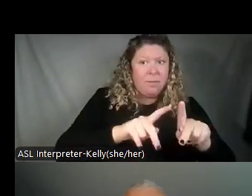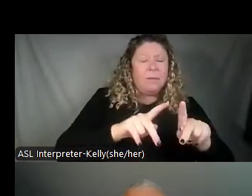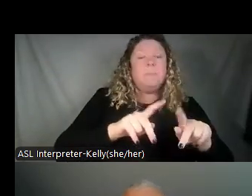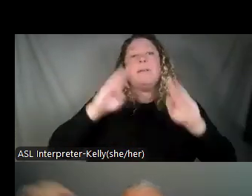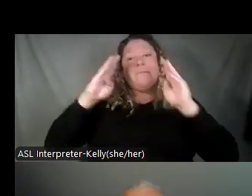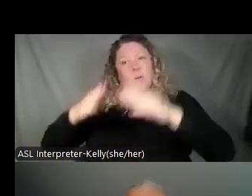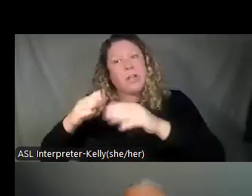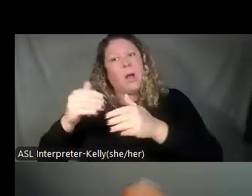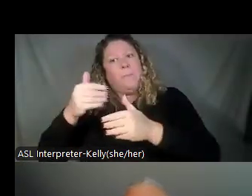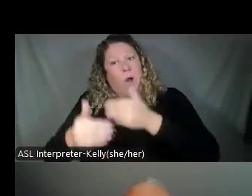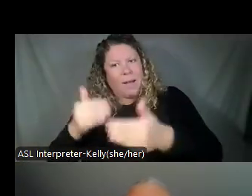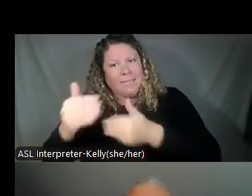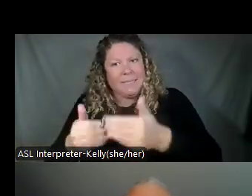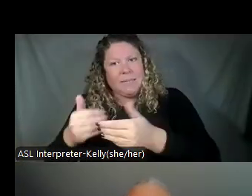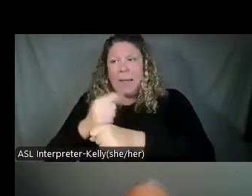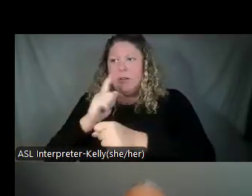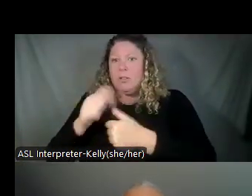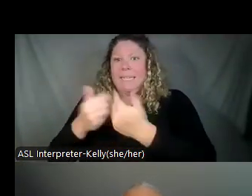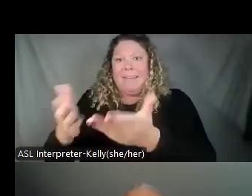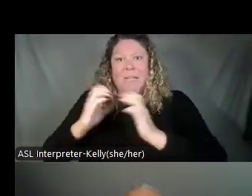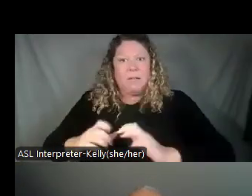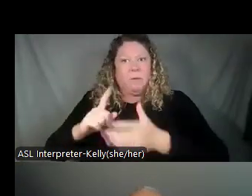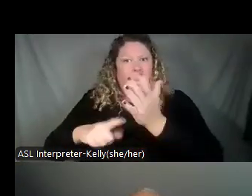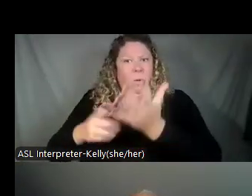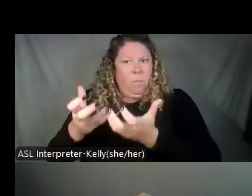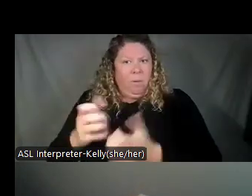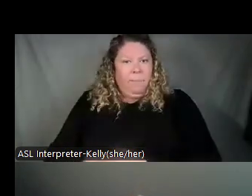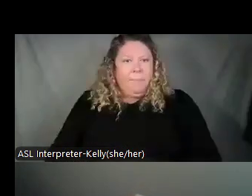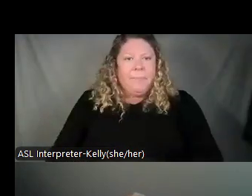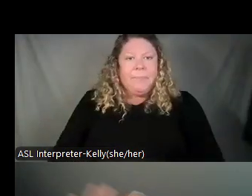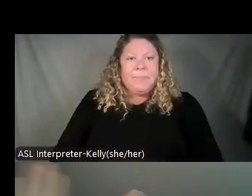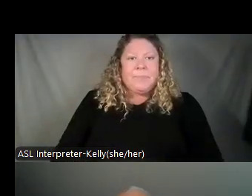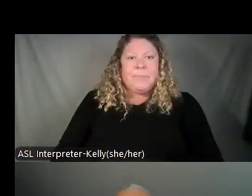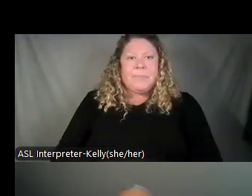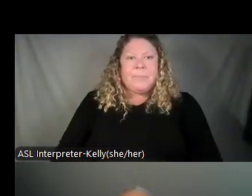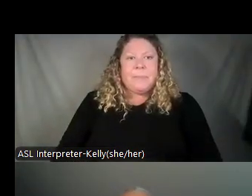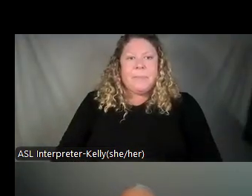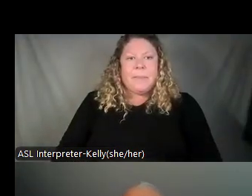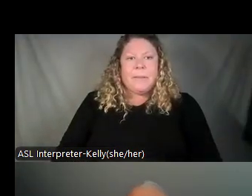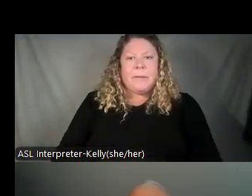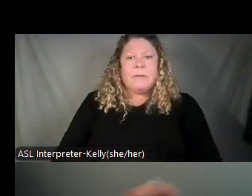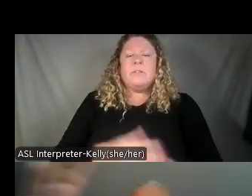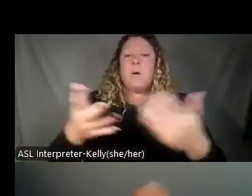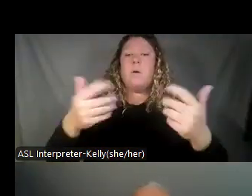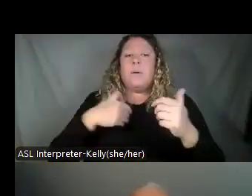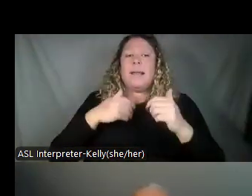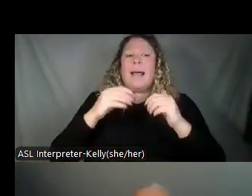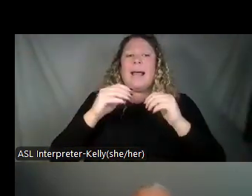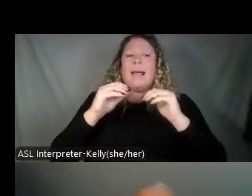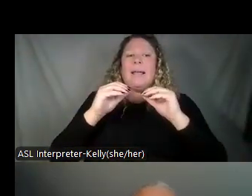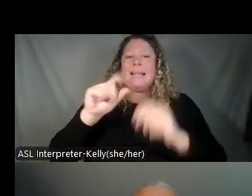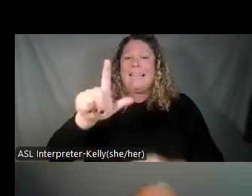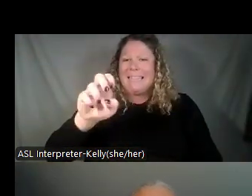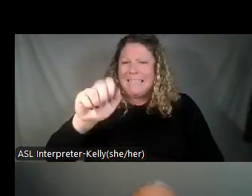and focusing on getting what the customer wants. So when I teach lean, lean is a series of